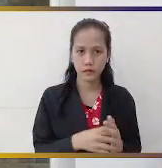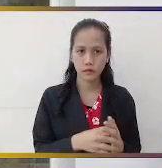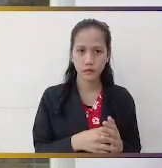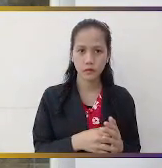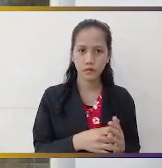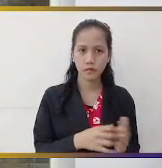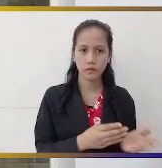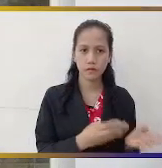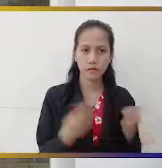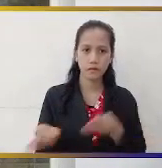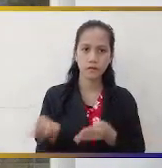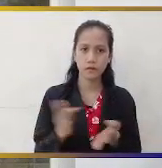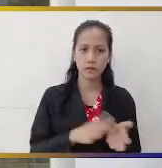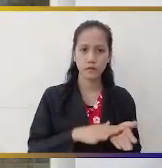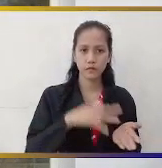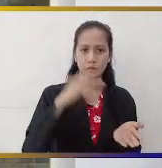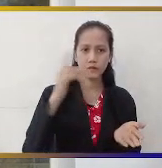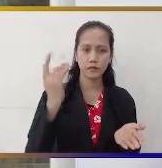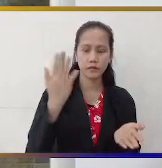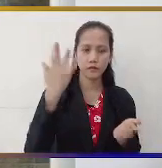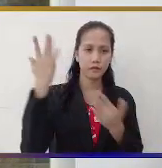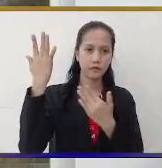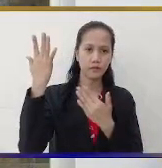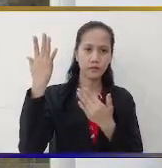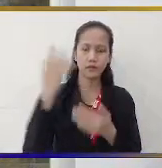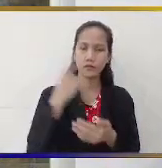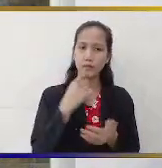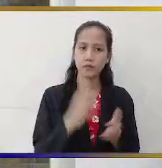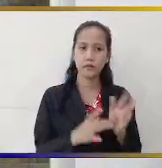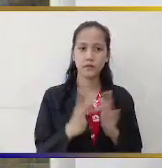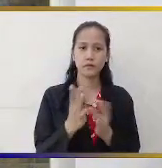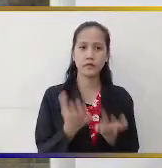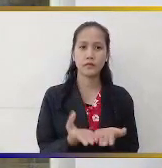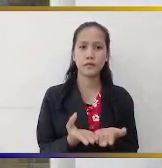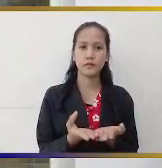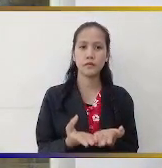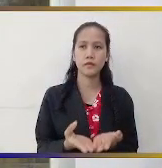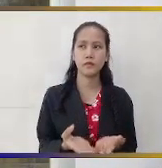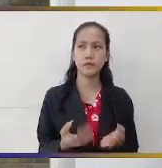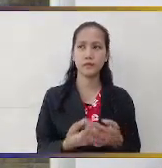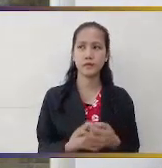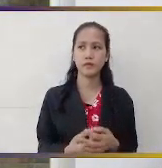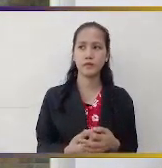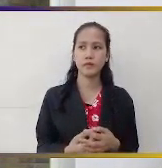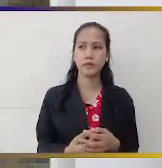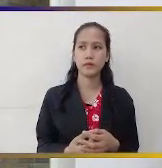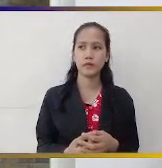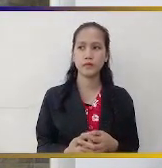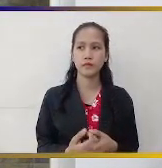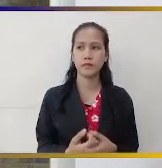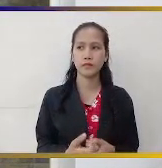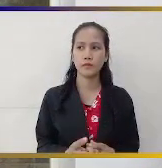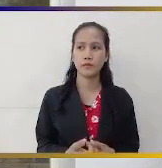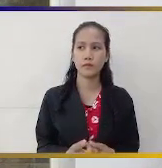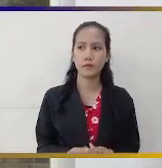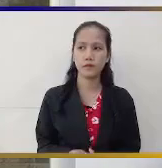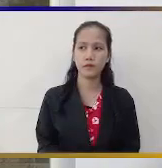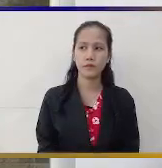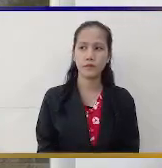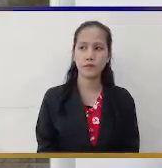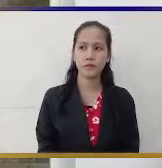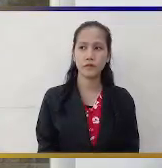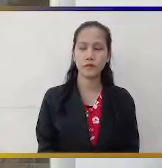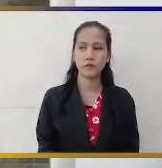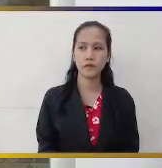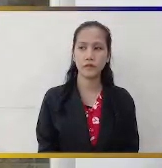glory. Not only that, the Bible says there will be 10,000 times 10,000, at least. Well, let's see.